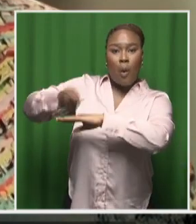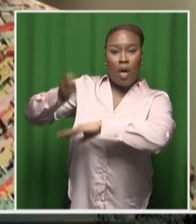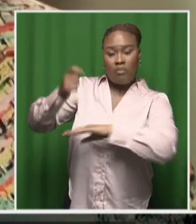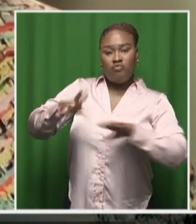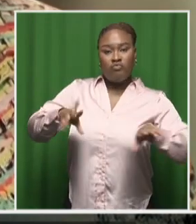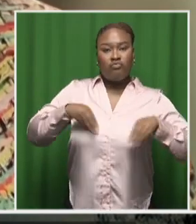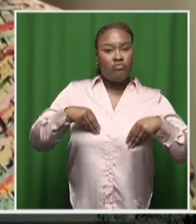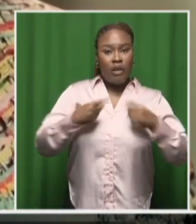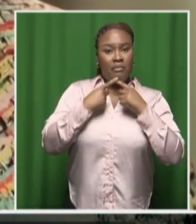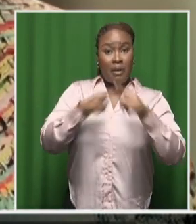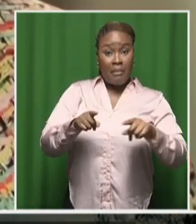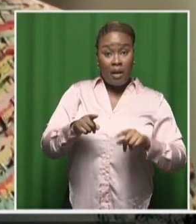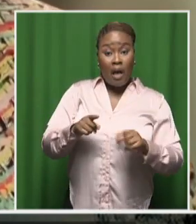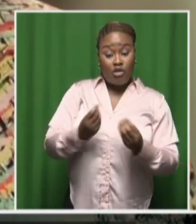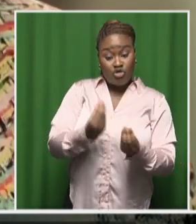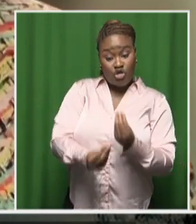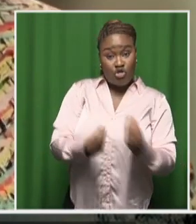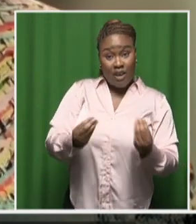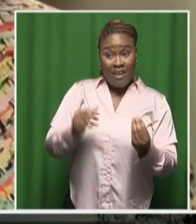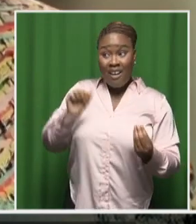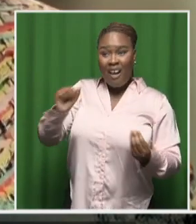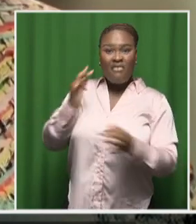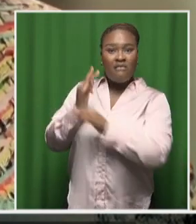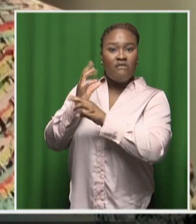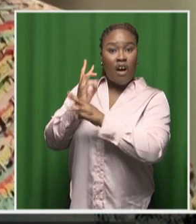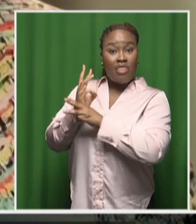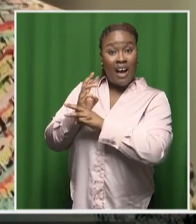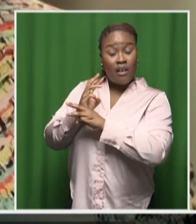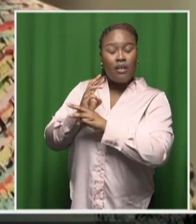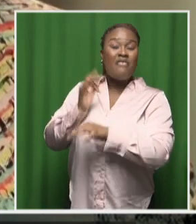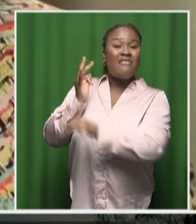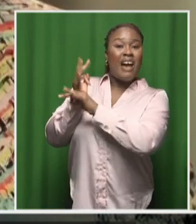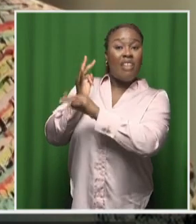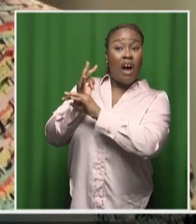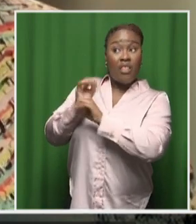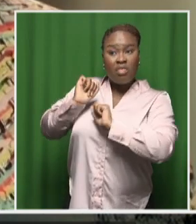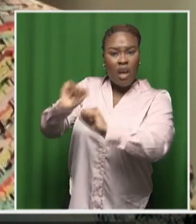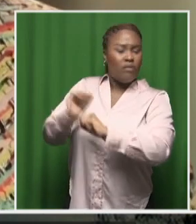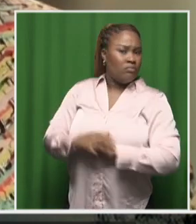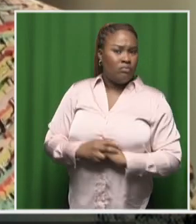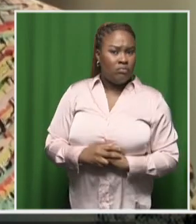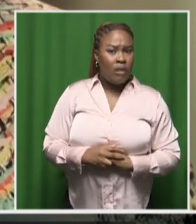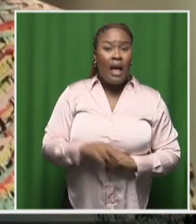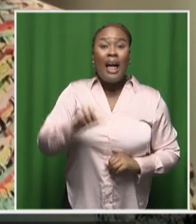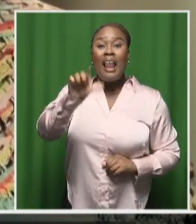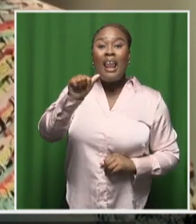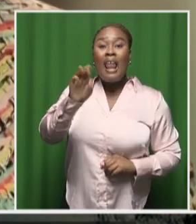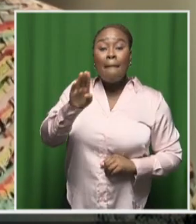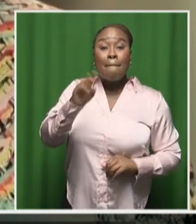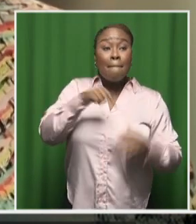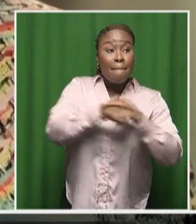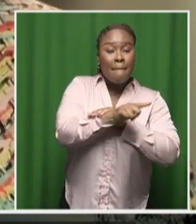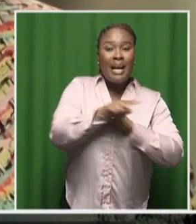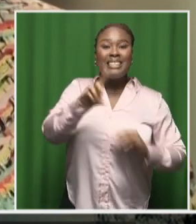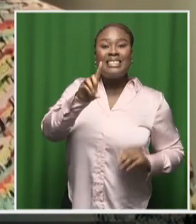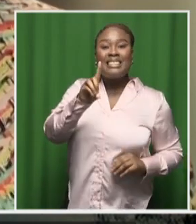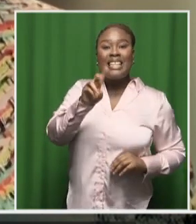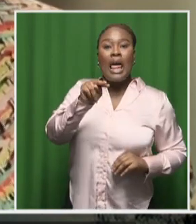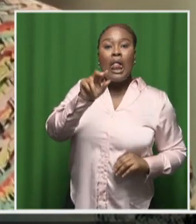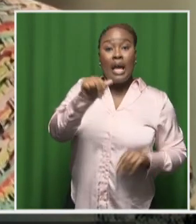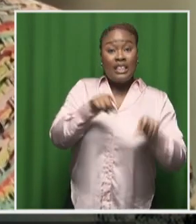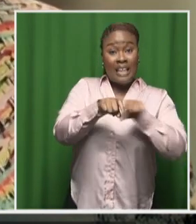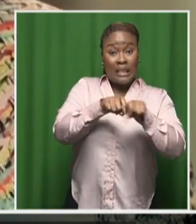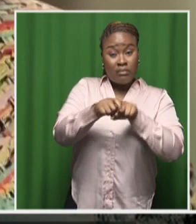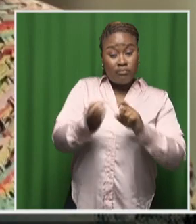fathers are not even real fathers. For fathers born out of wedlock, labs cost around 3,000 Rand for paternity. And you